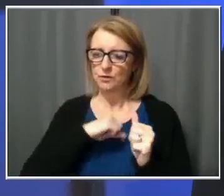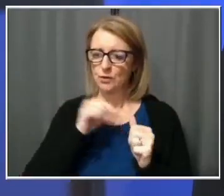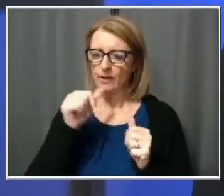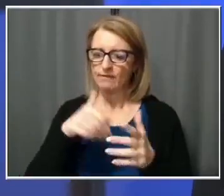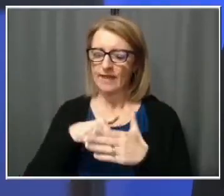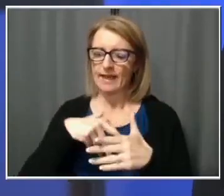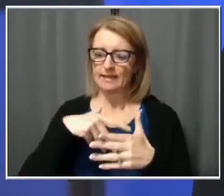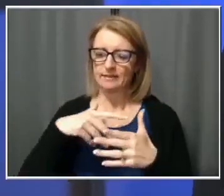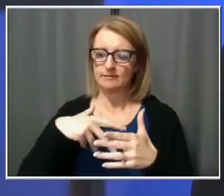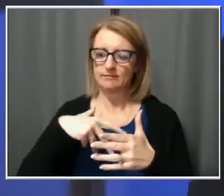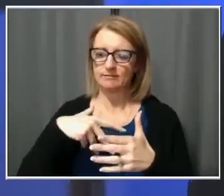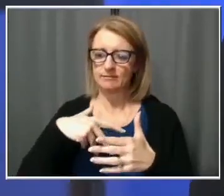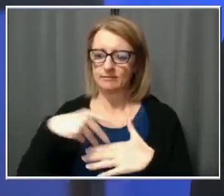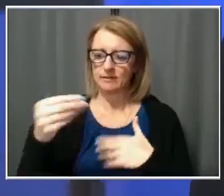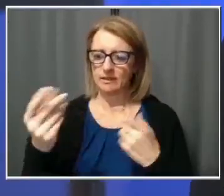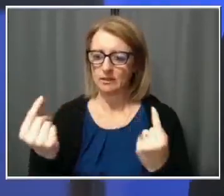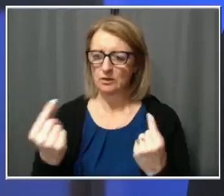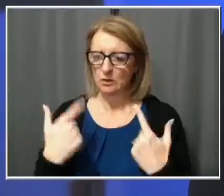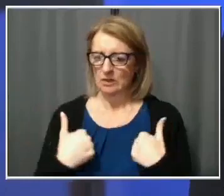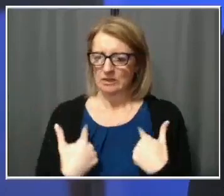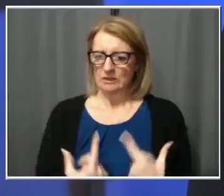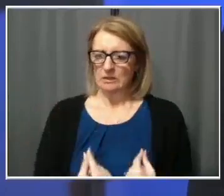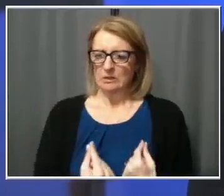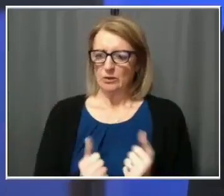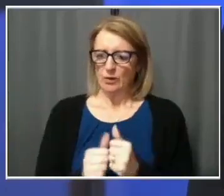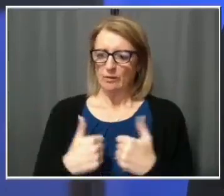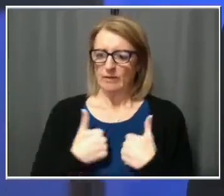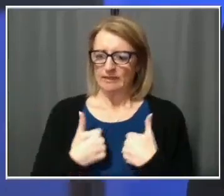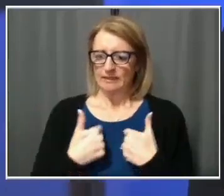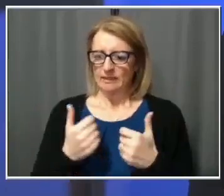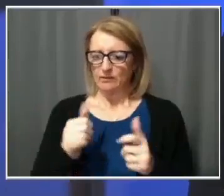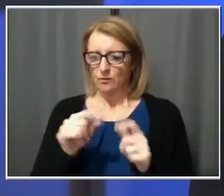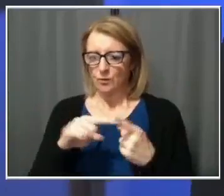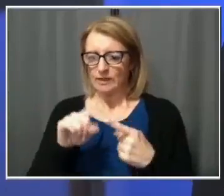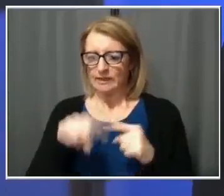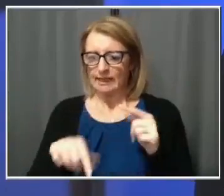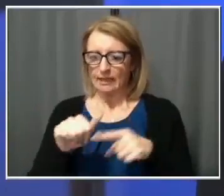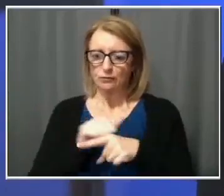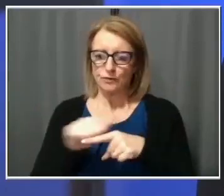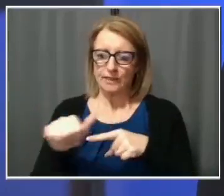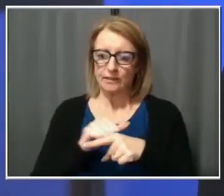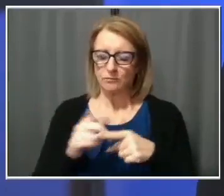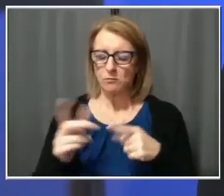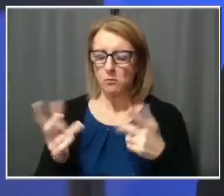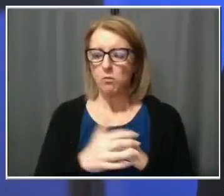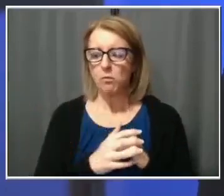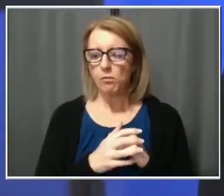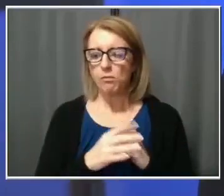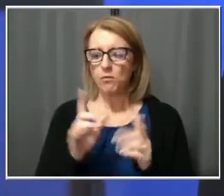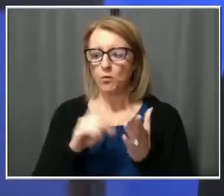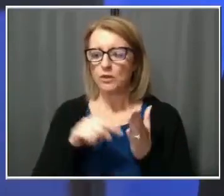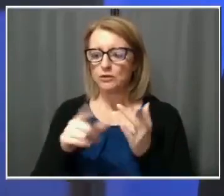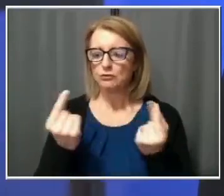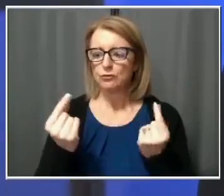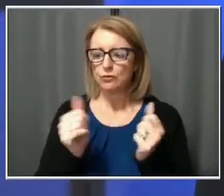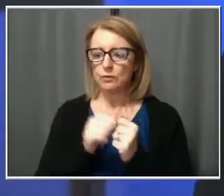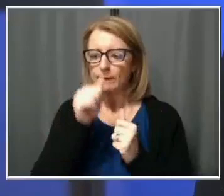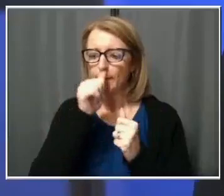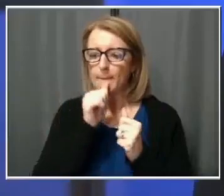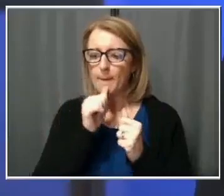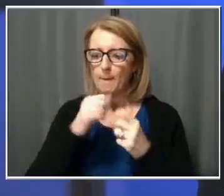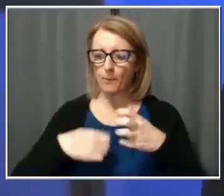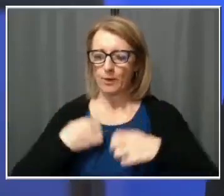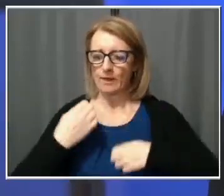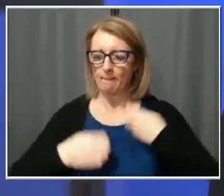feels like, what else am I? So we have to ask those questions. I mean, what do you do to cope with those difficult emotions? And